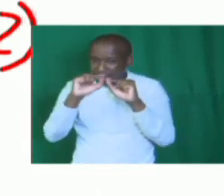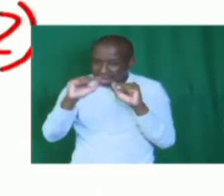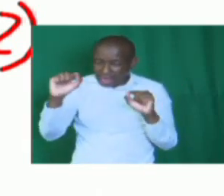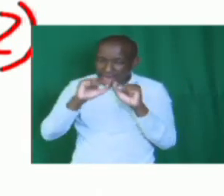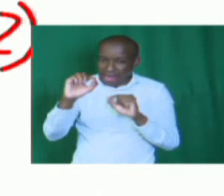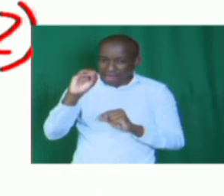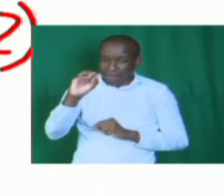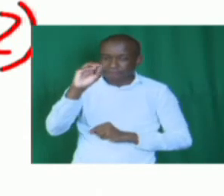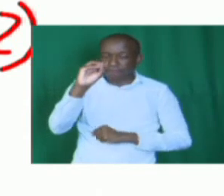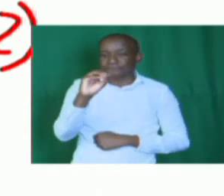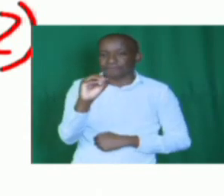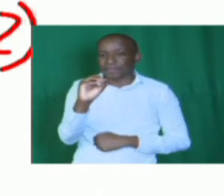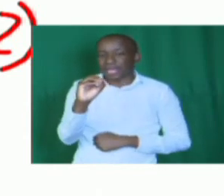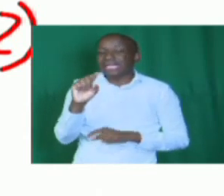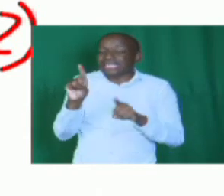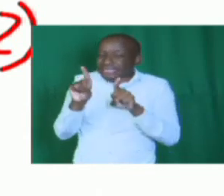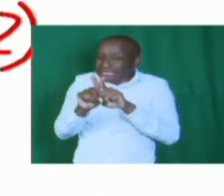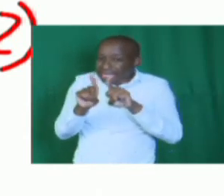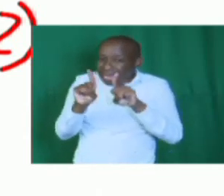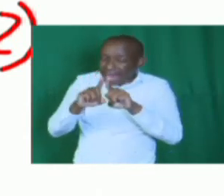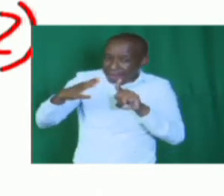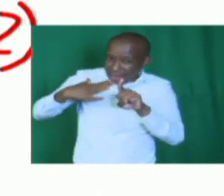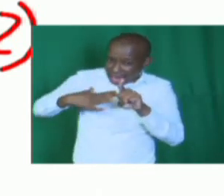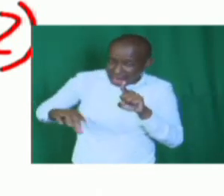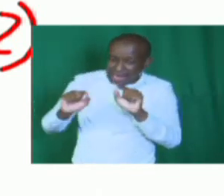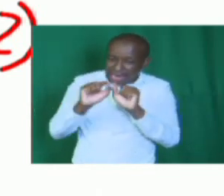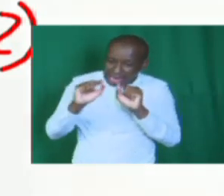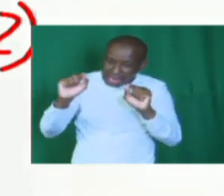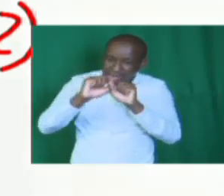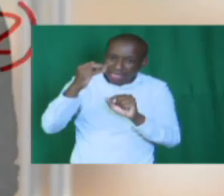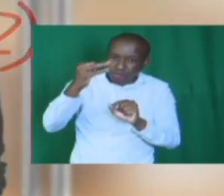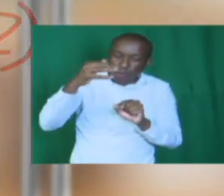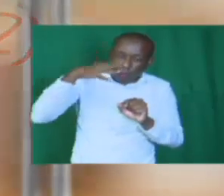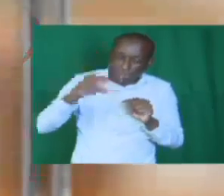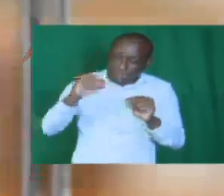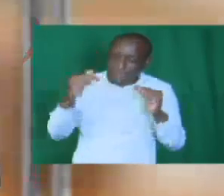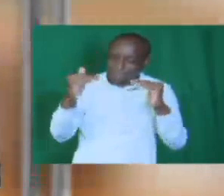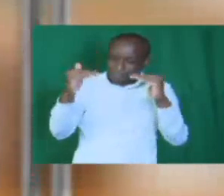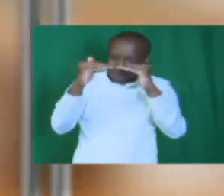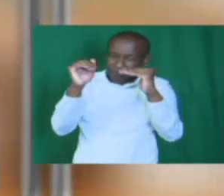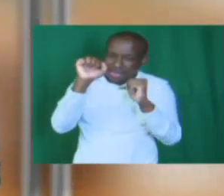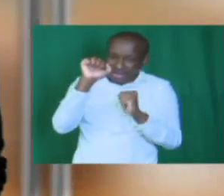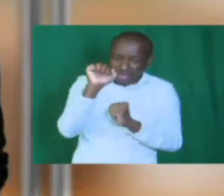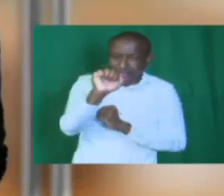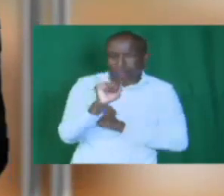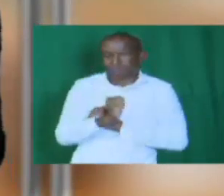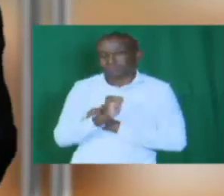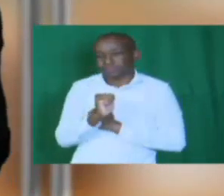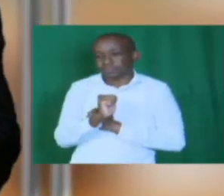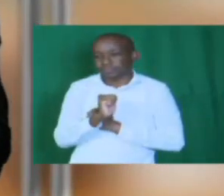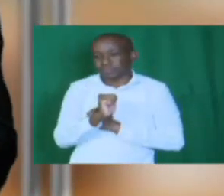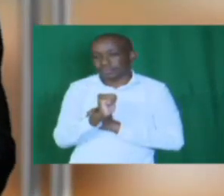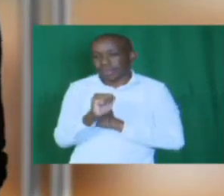That means even the other two lines should have an equation which should make them